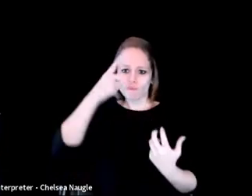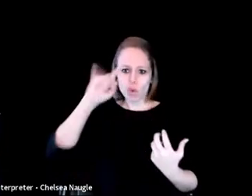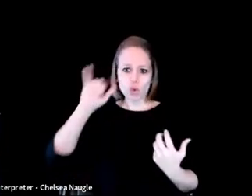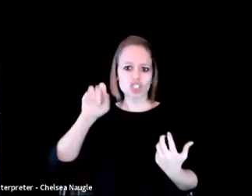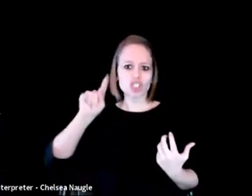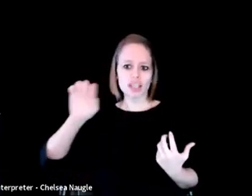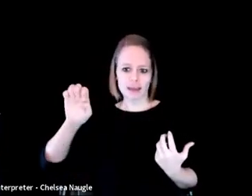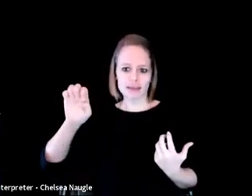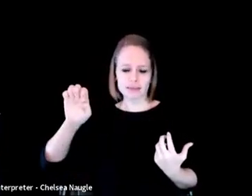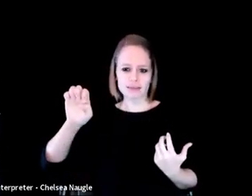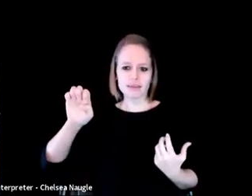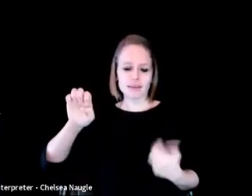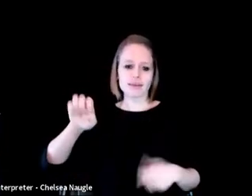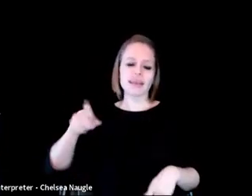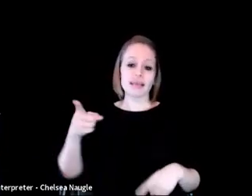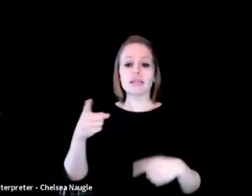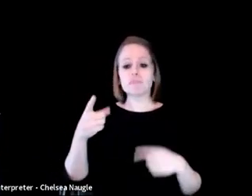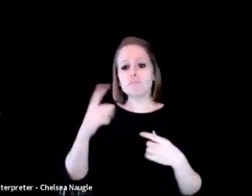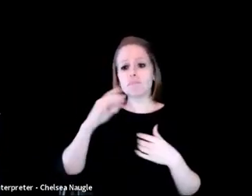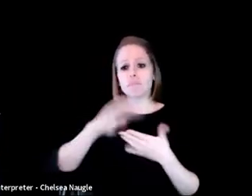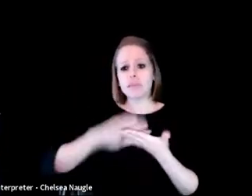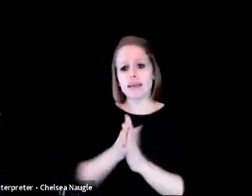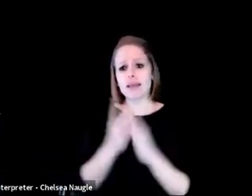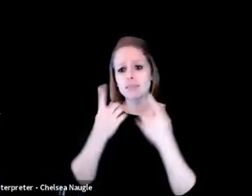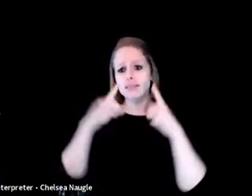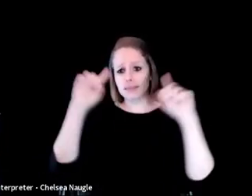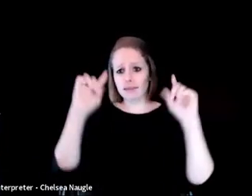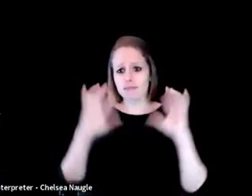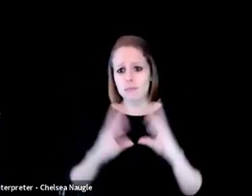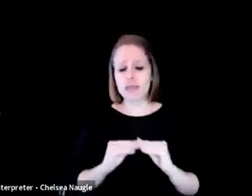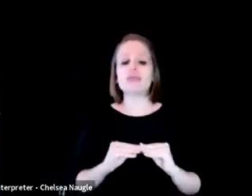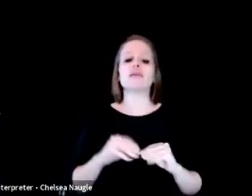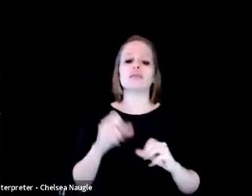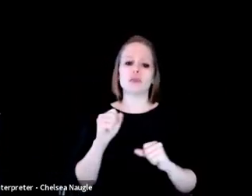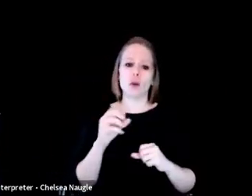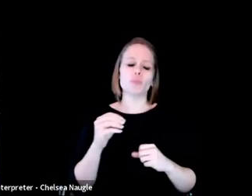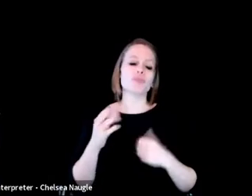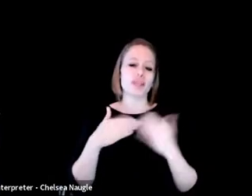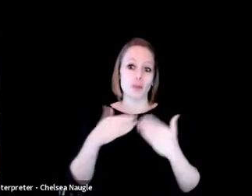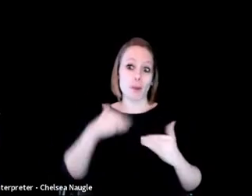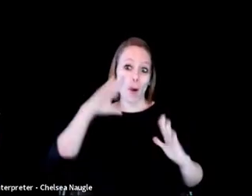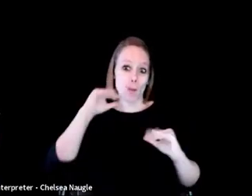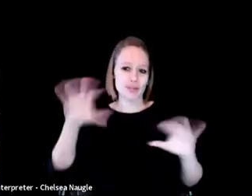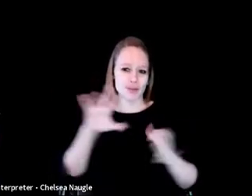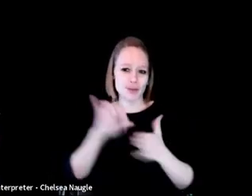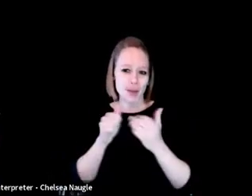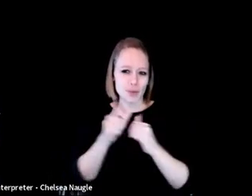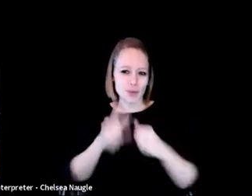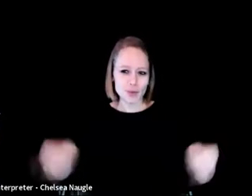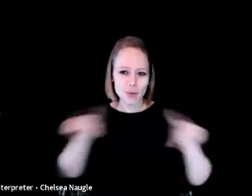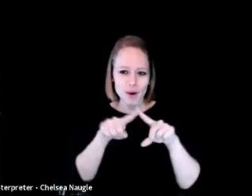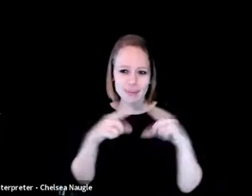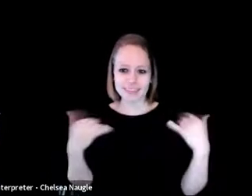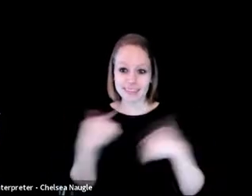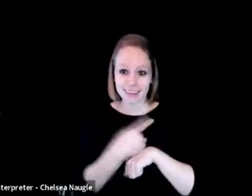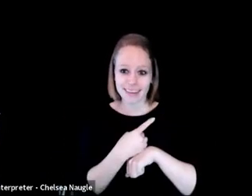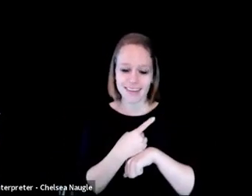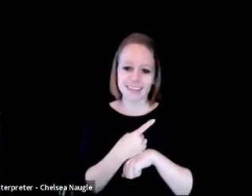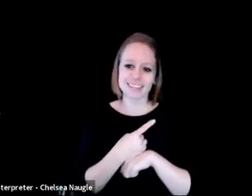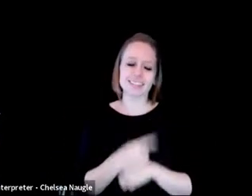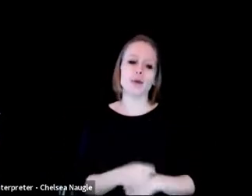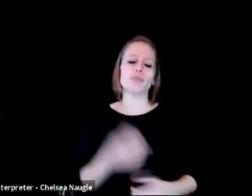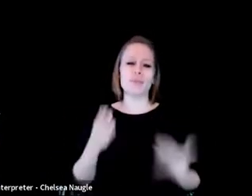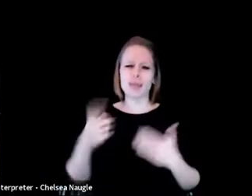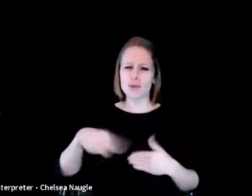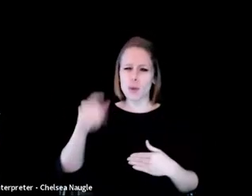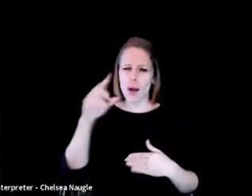you for the rest of the session. Okay, so that's Jet. She's so cute. Some of you, if you went to the charge conference, might have met her and